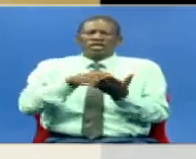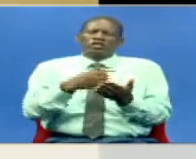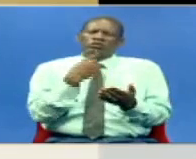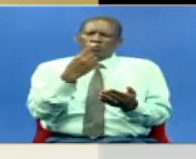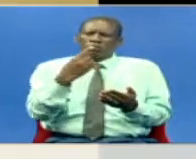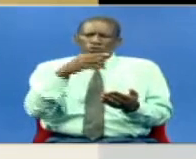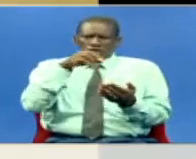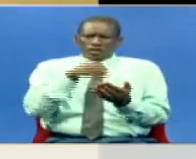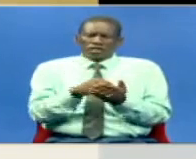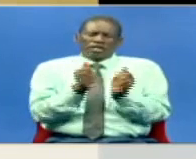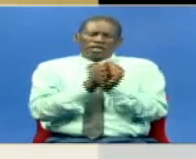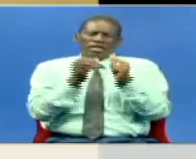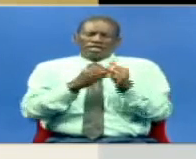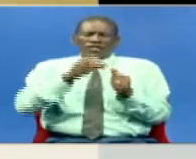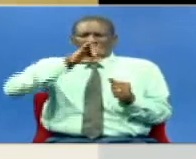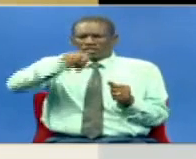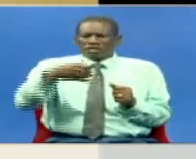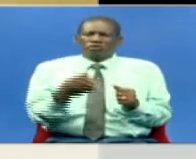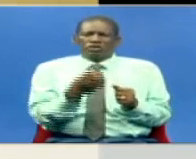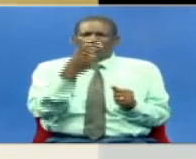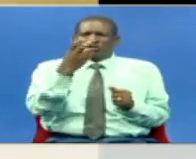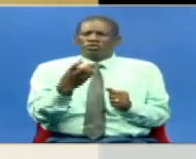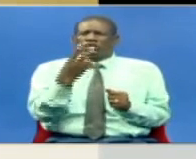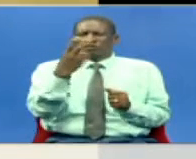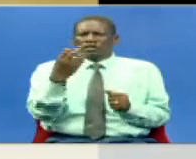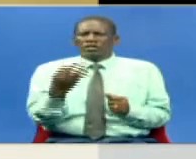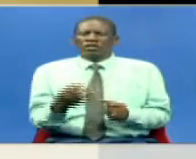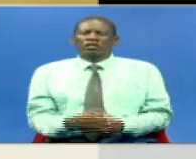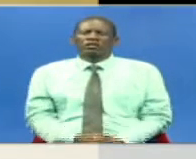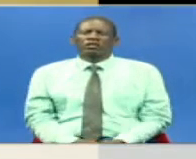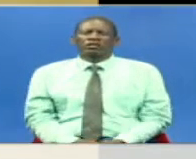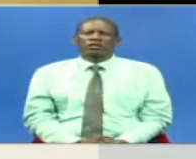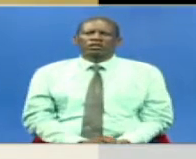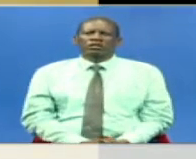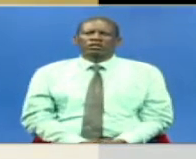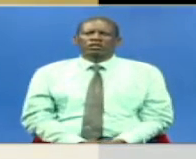mentioned on the 18th of January 2023.